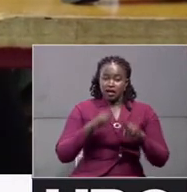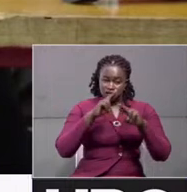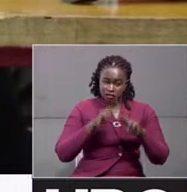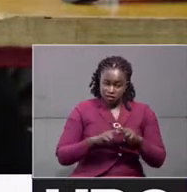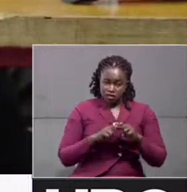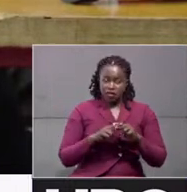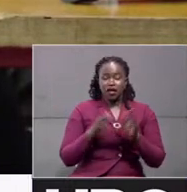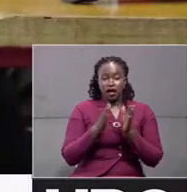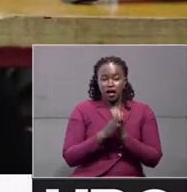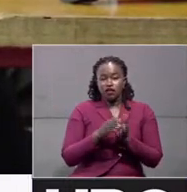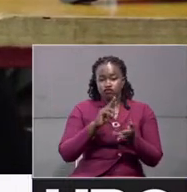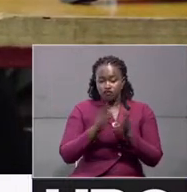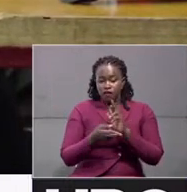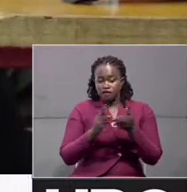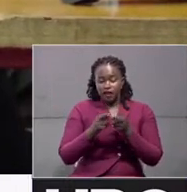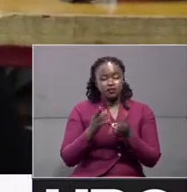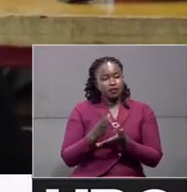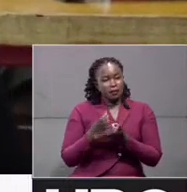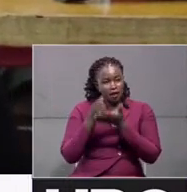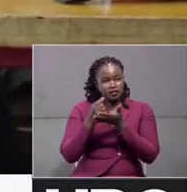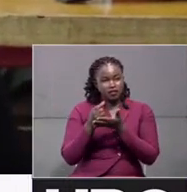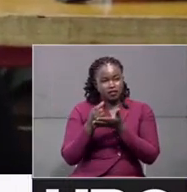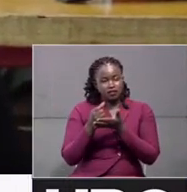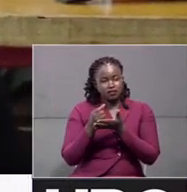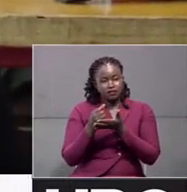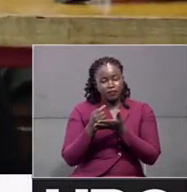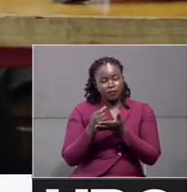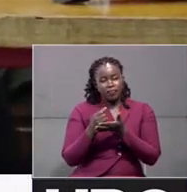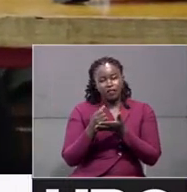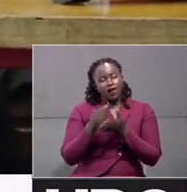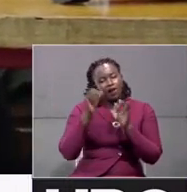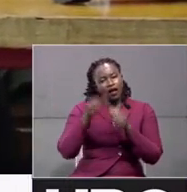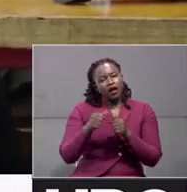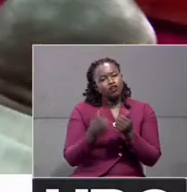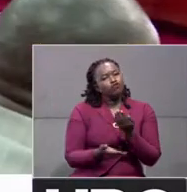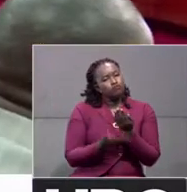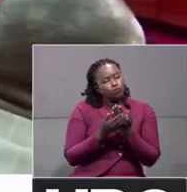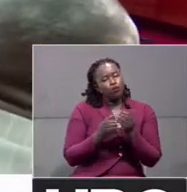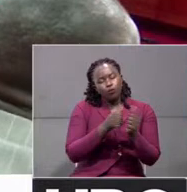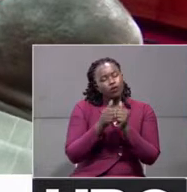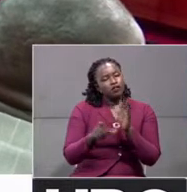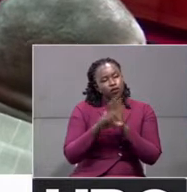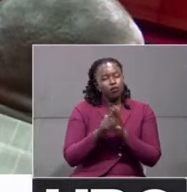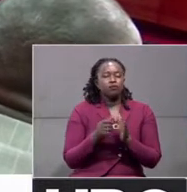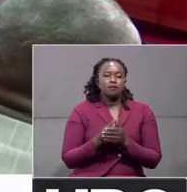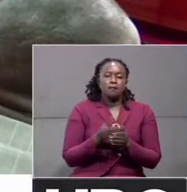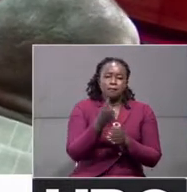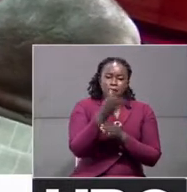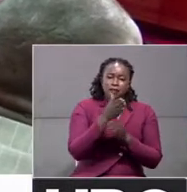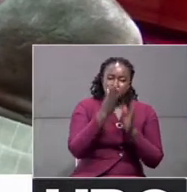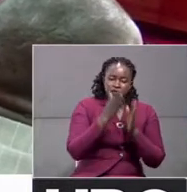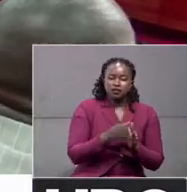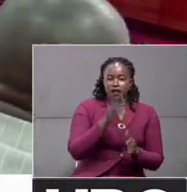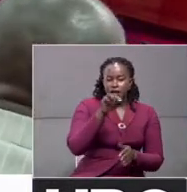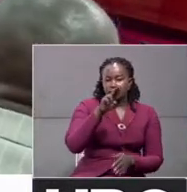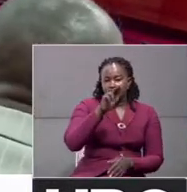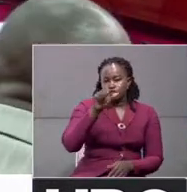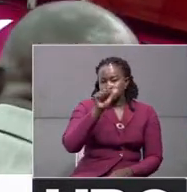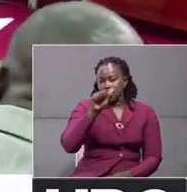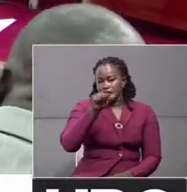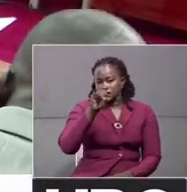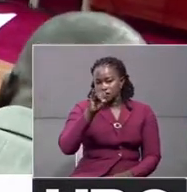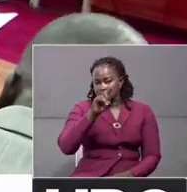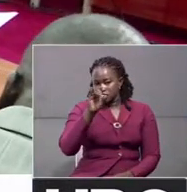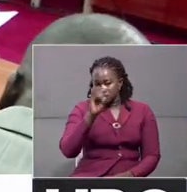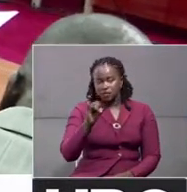budget? Can we back that with some law? Minister Henry Musasizi did not allow the